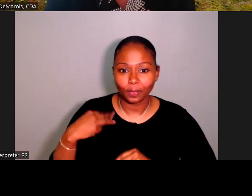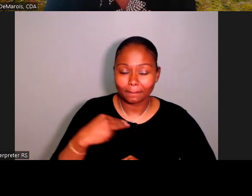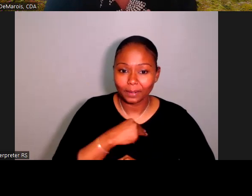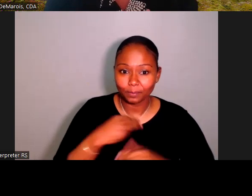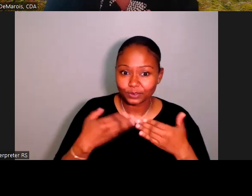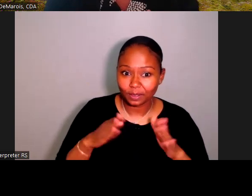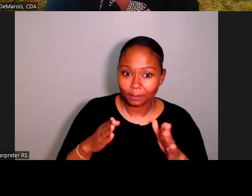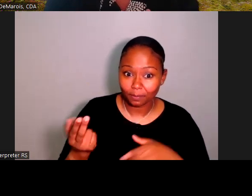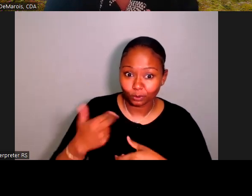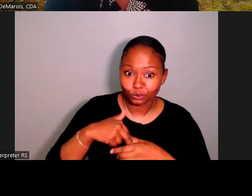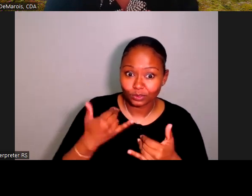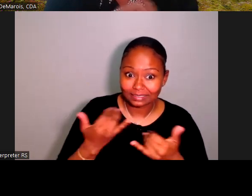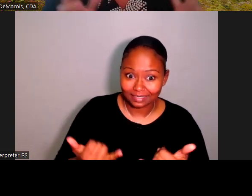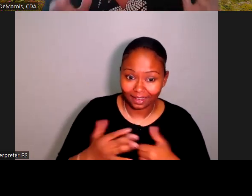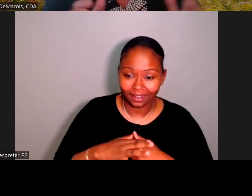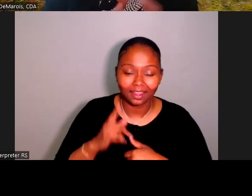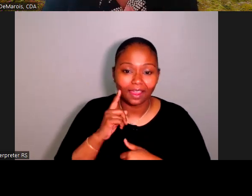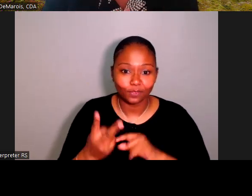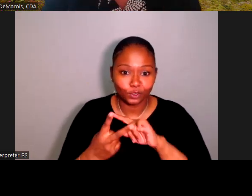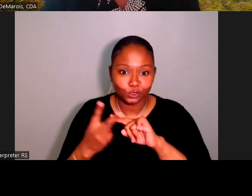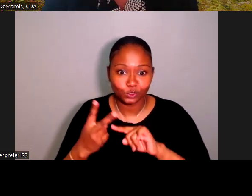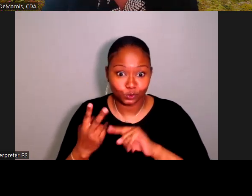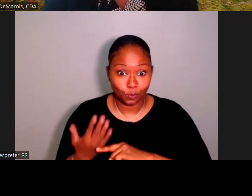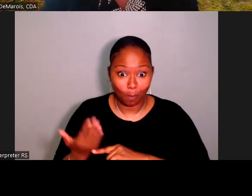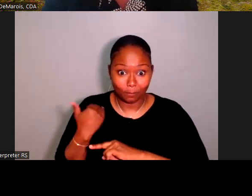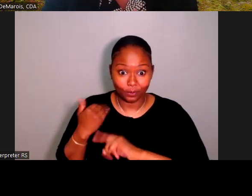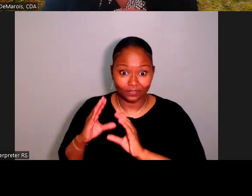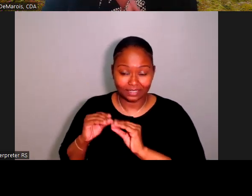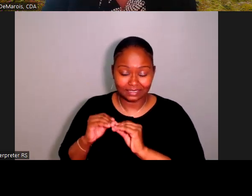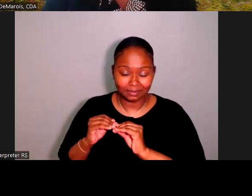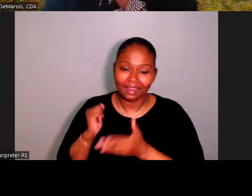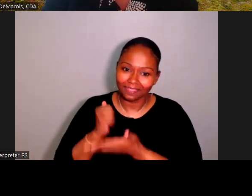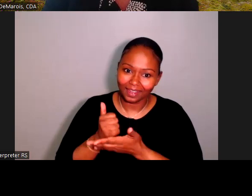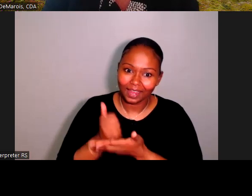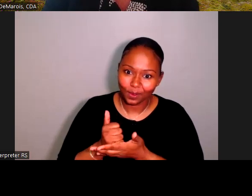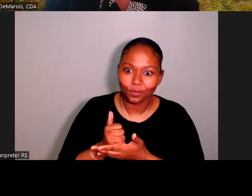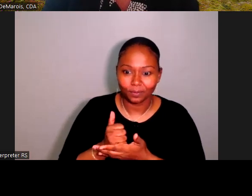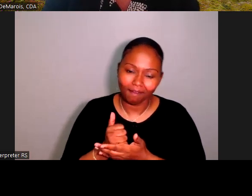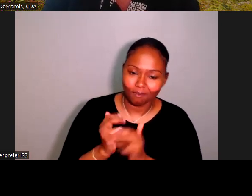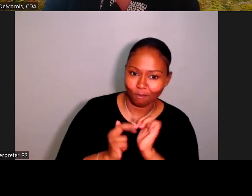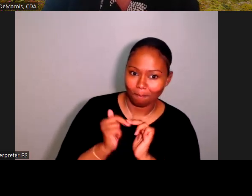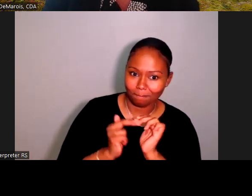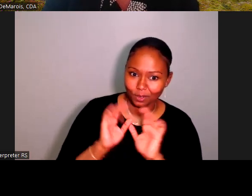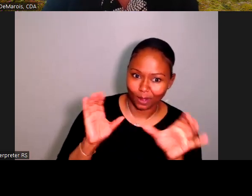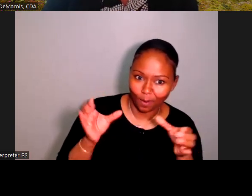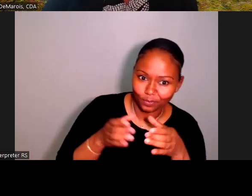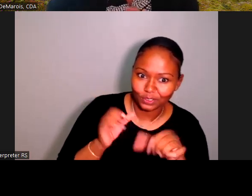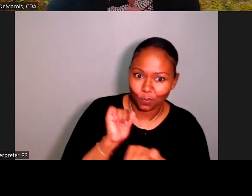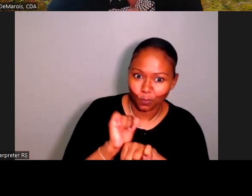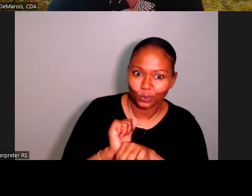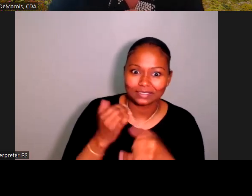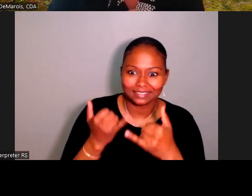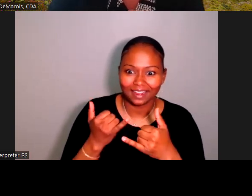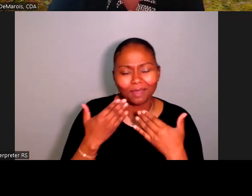and those that were part of the 2 prior meetings that have helped shape the work today, I'm very grateful to the public as